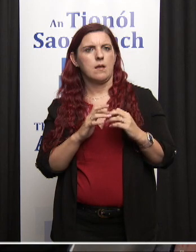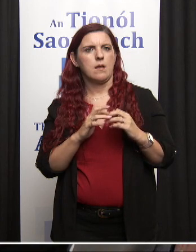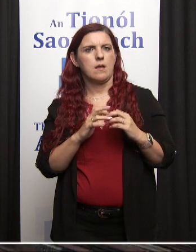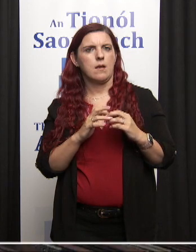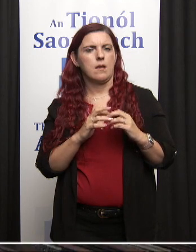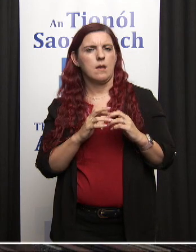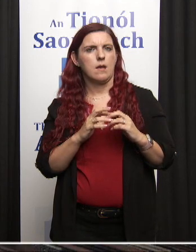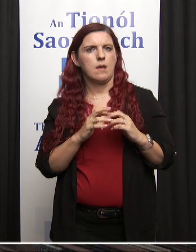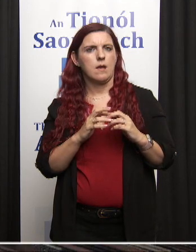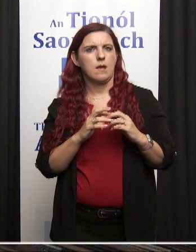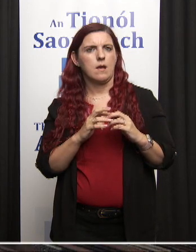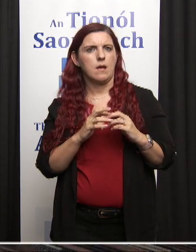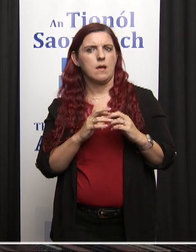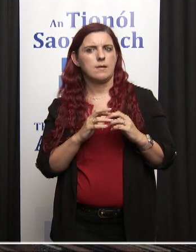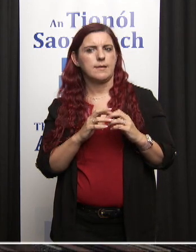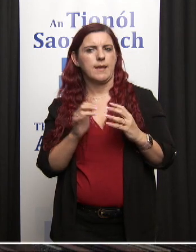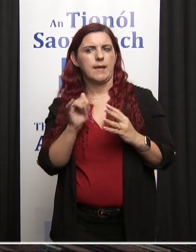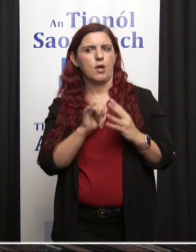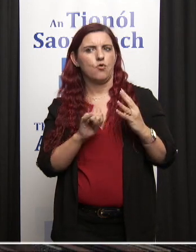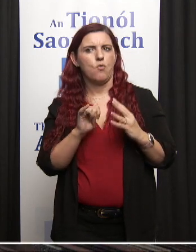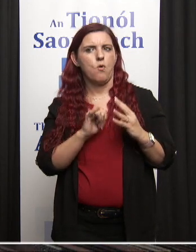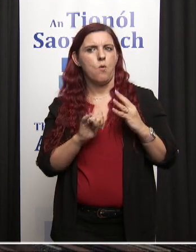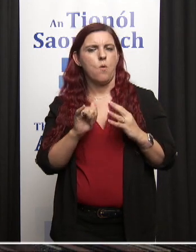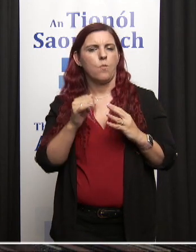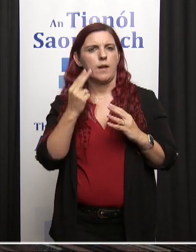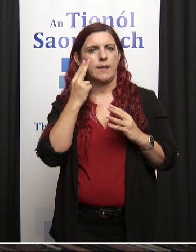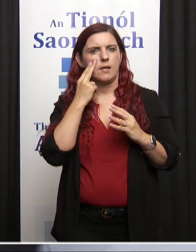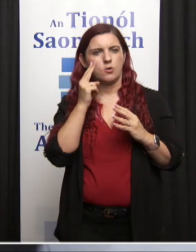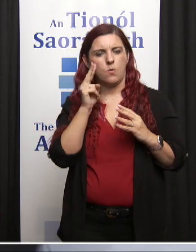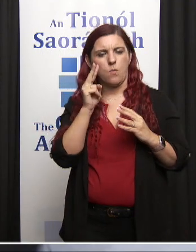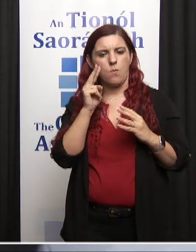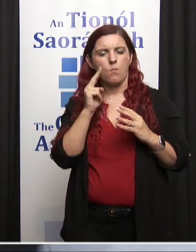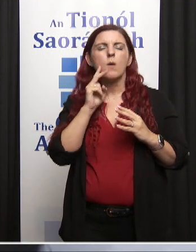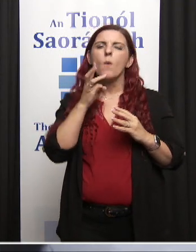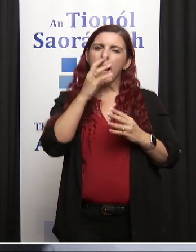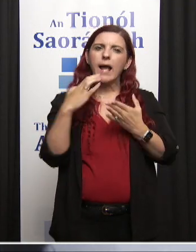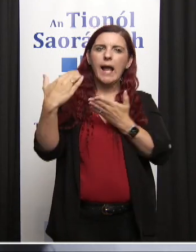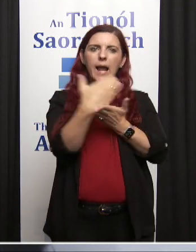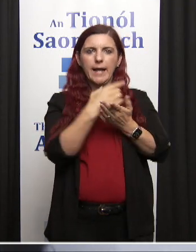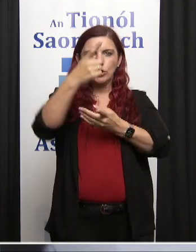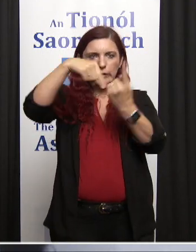Yeah, it's either or. We need to look and see. We're going to compile all of the